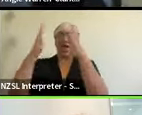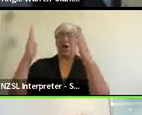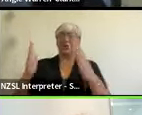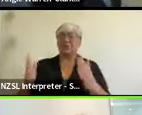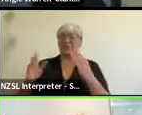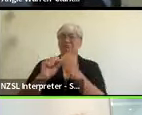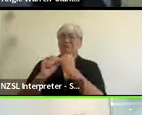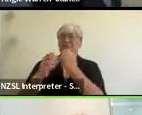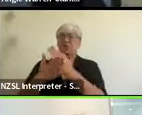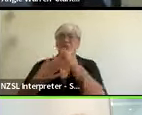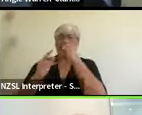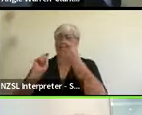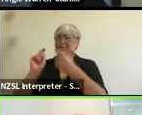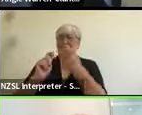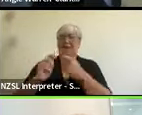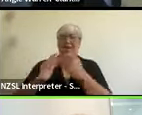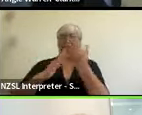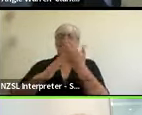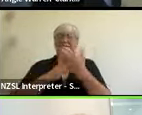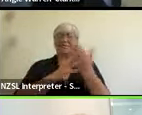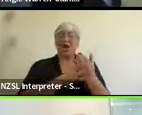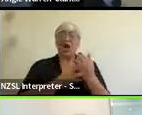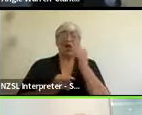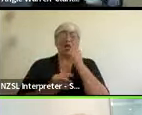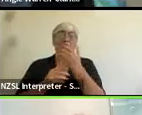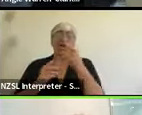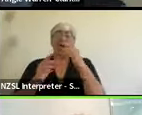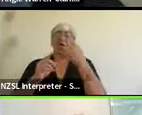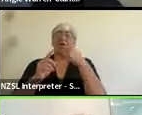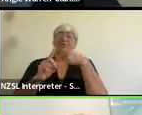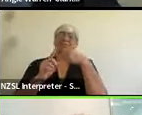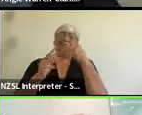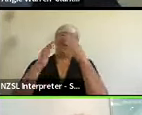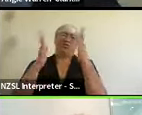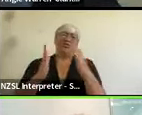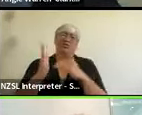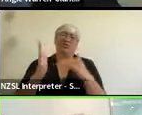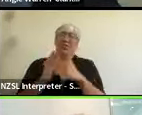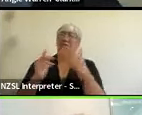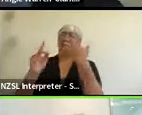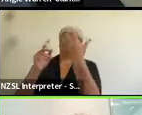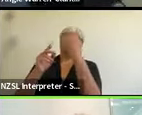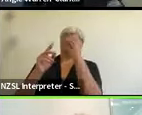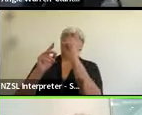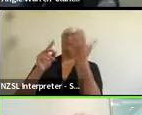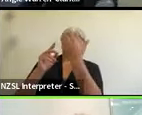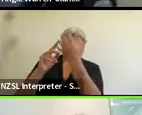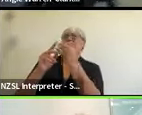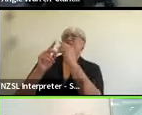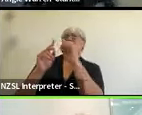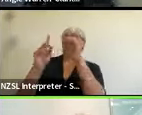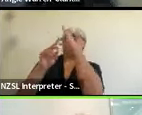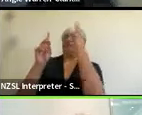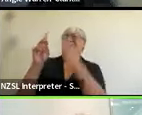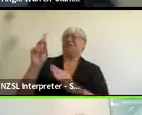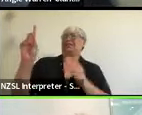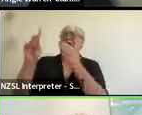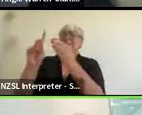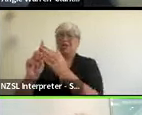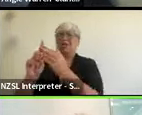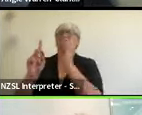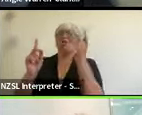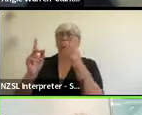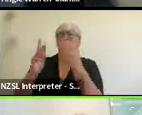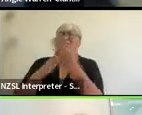moment that Aotearoa has a 15% target for accessible housing for our public housing. And I know that the